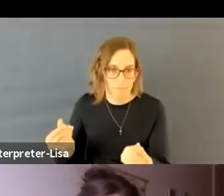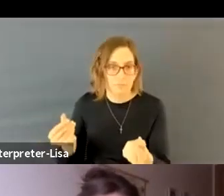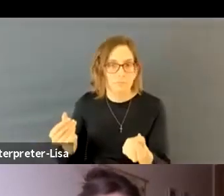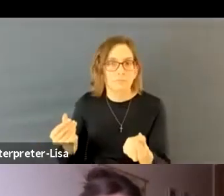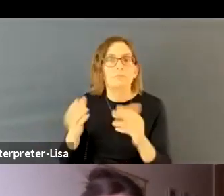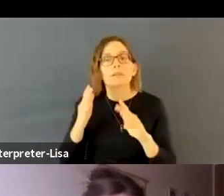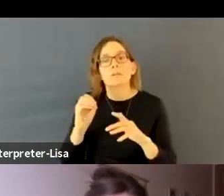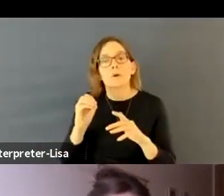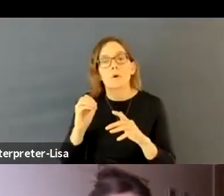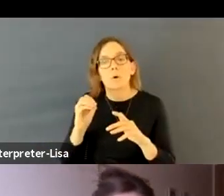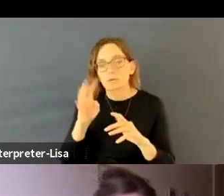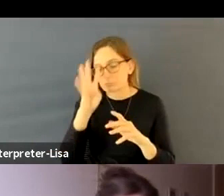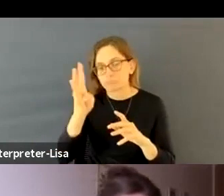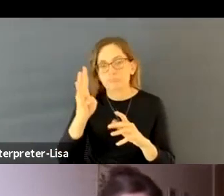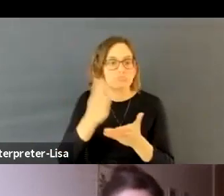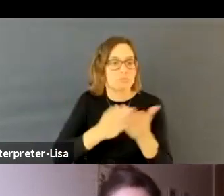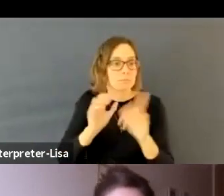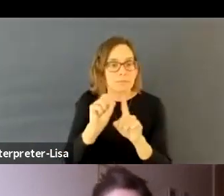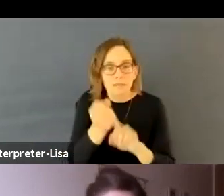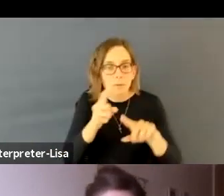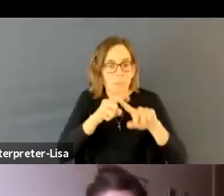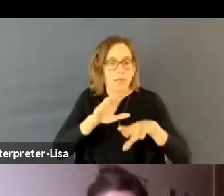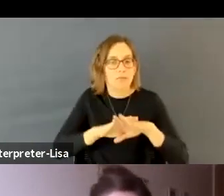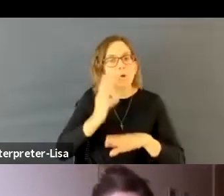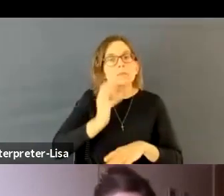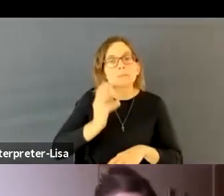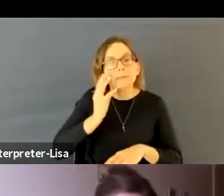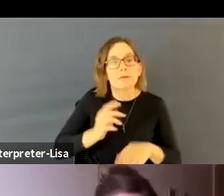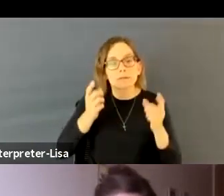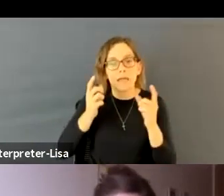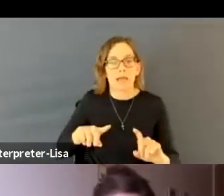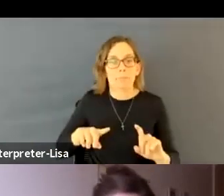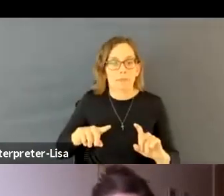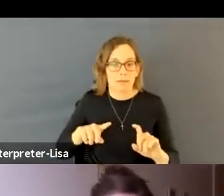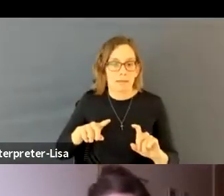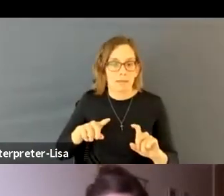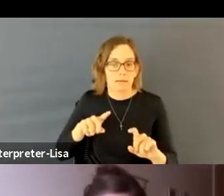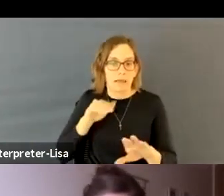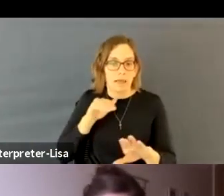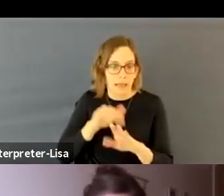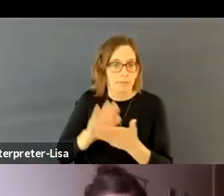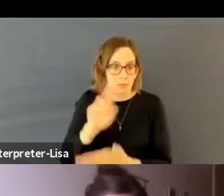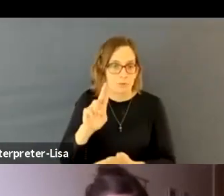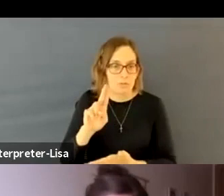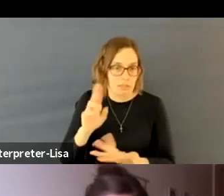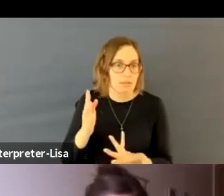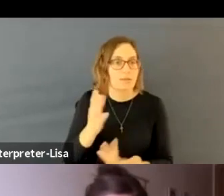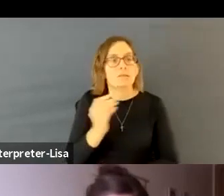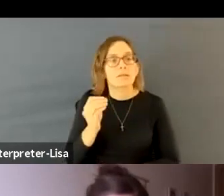created a number of scenarios that are based on experiences that have happened at the university. And